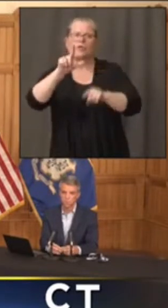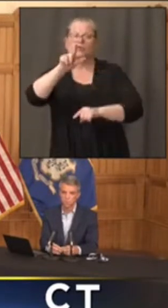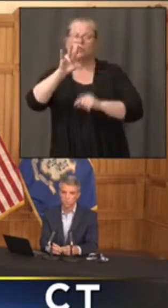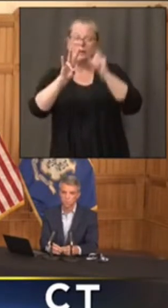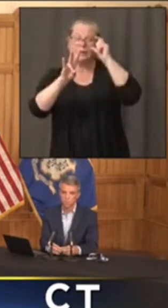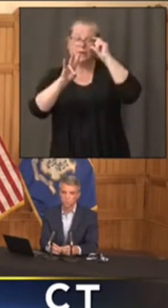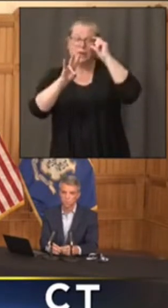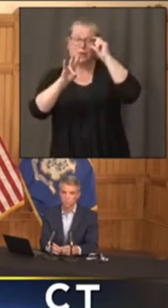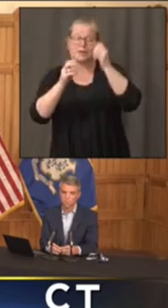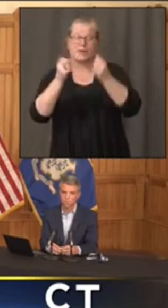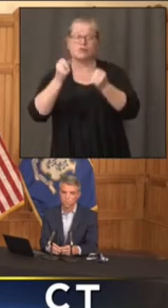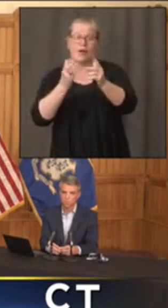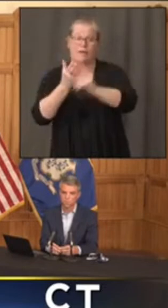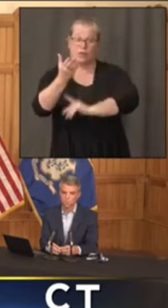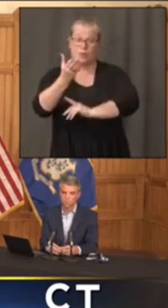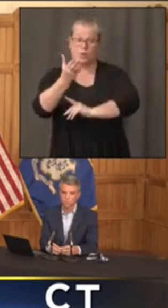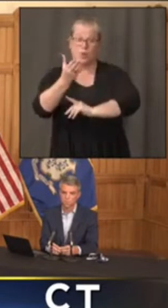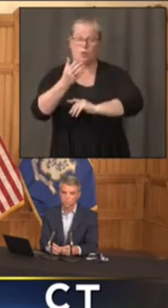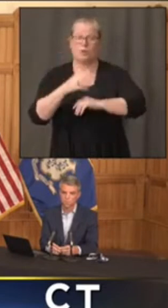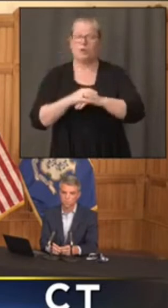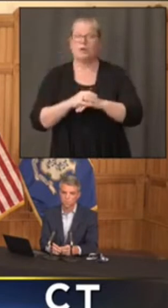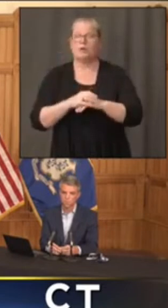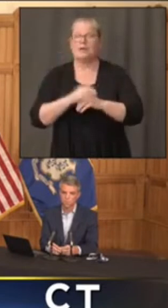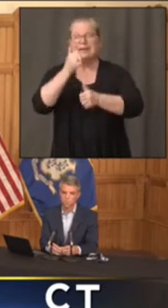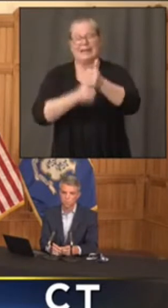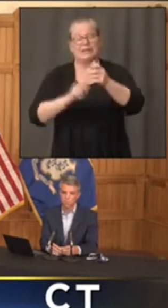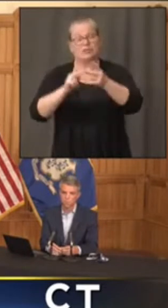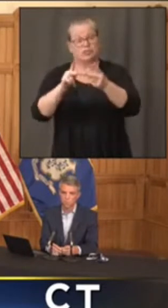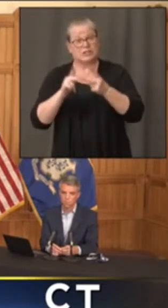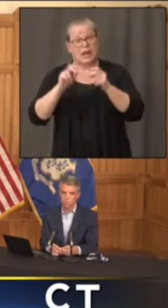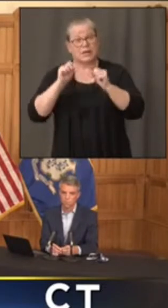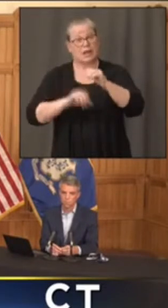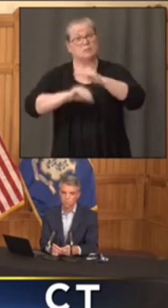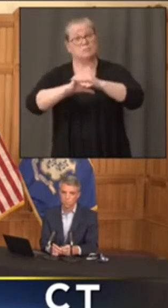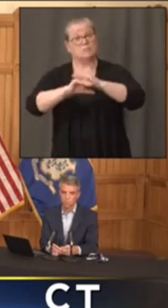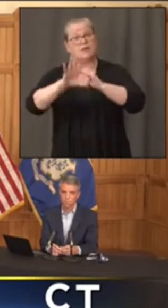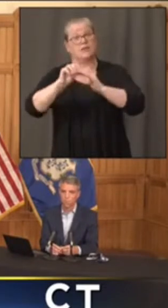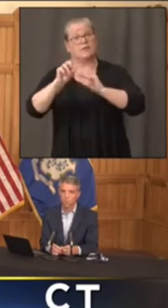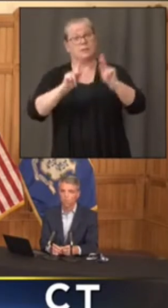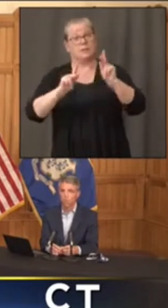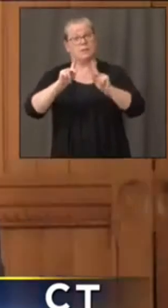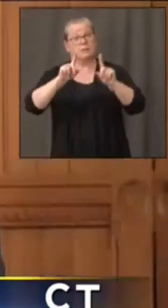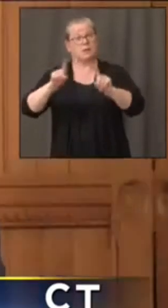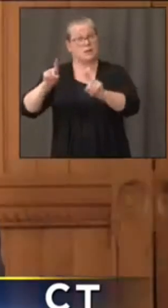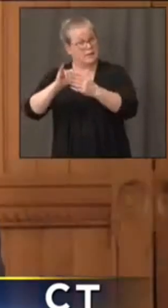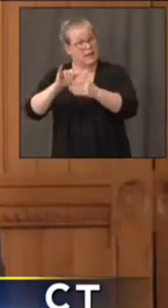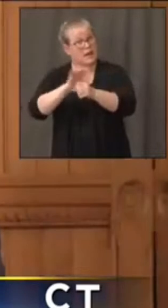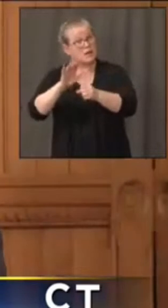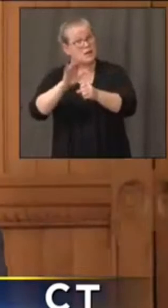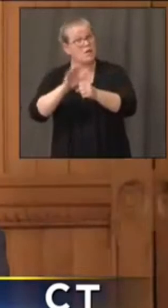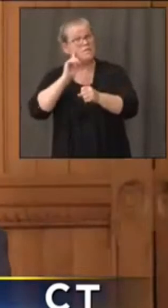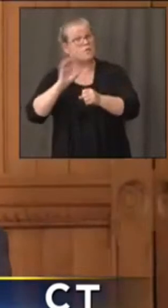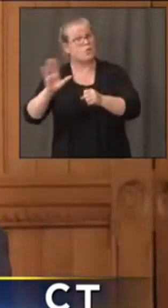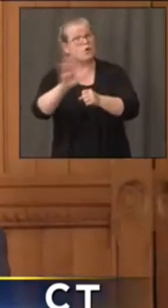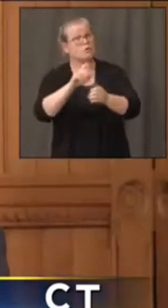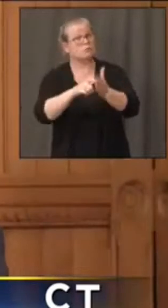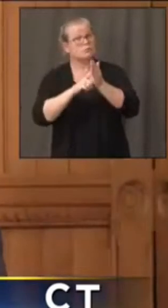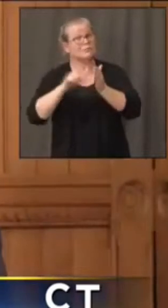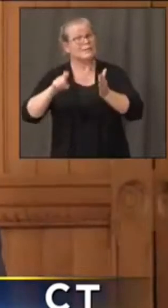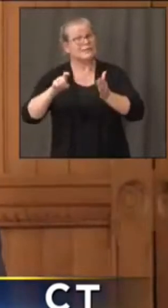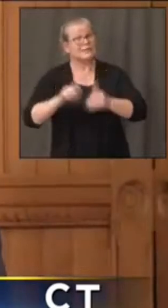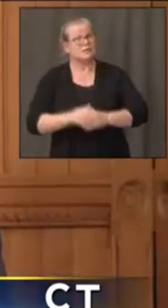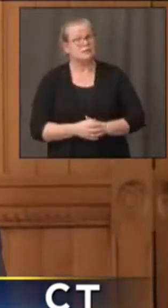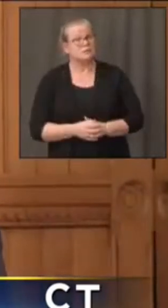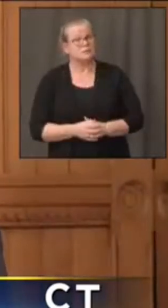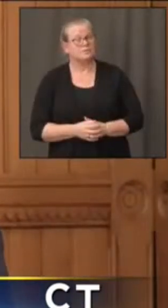250 tested at each site not enough to meet the end CVS in